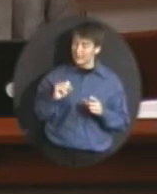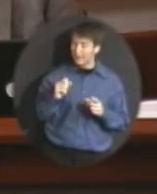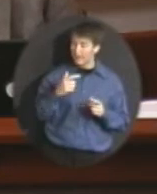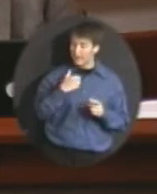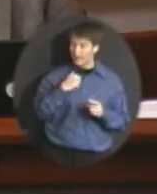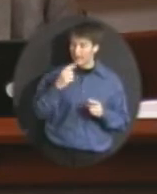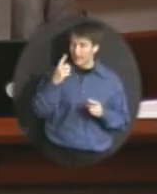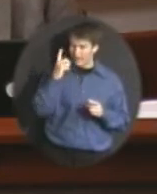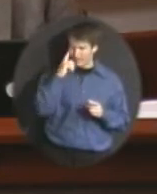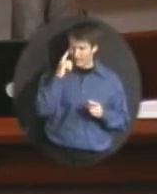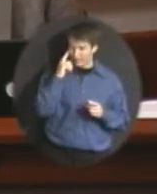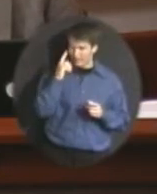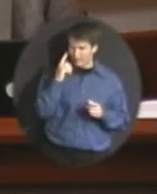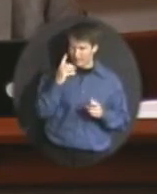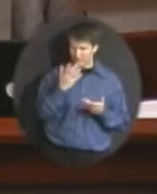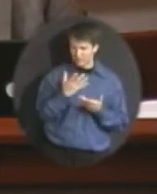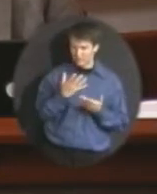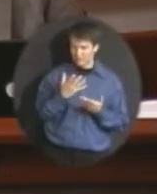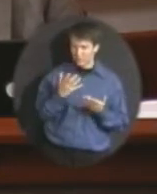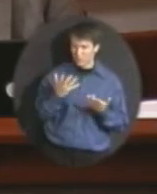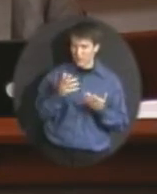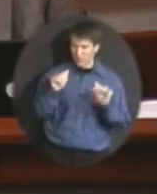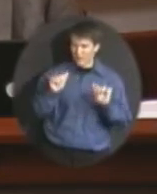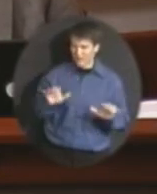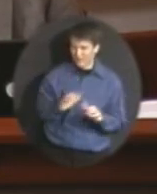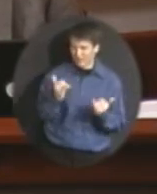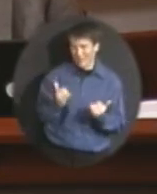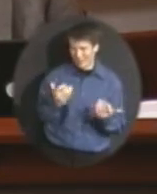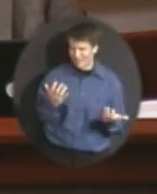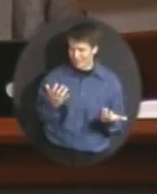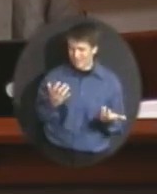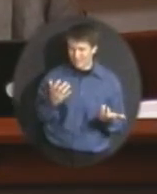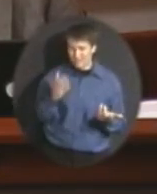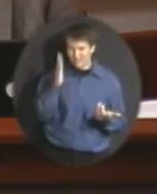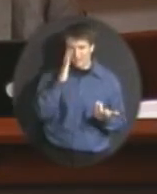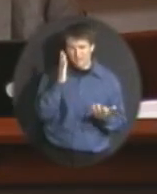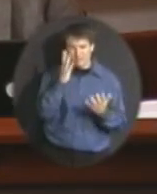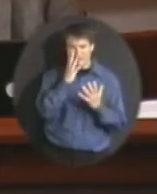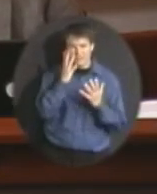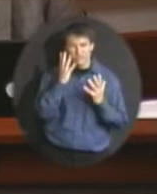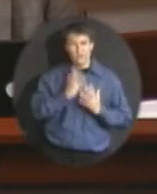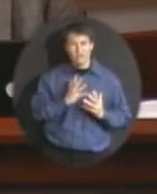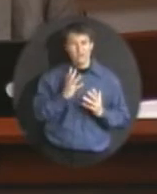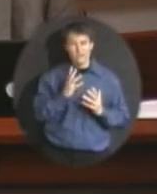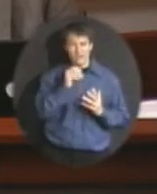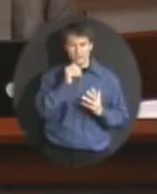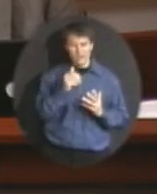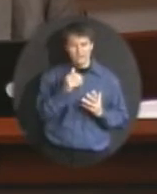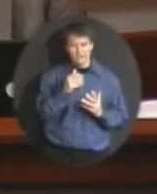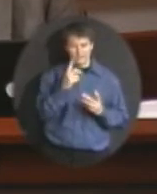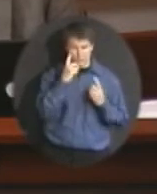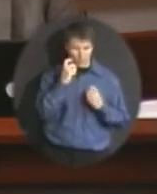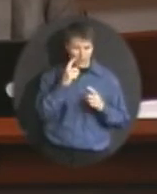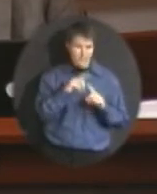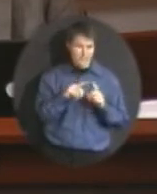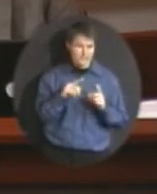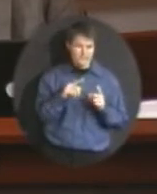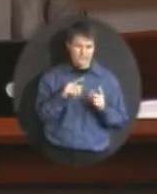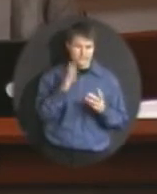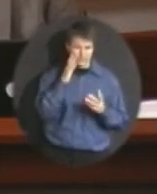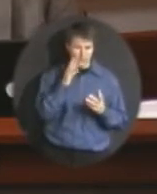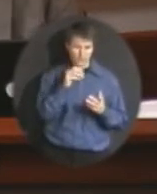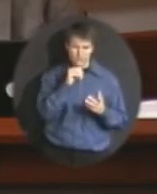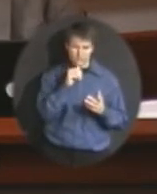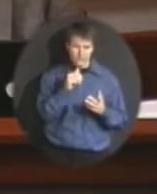I think we think it's what we can do right now. It's just like, unfortunately, and I'm not whining or crying, but it's like not enough librarians, not